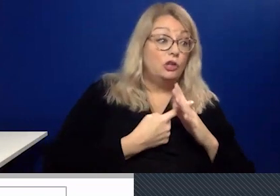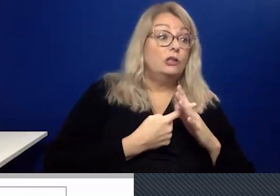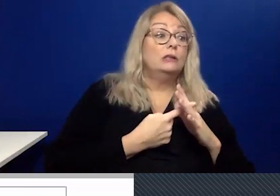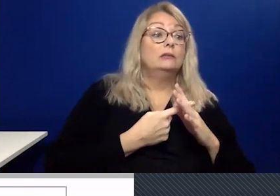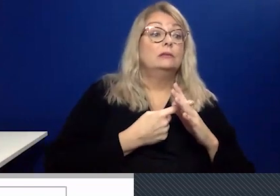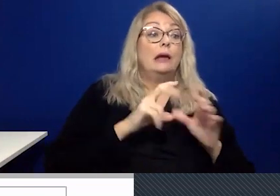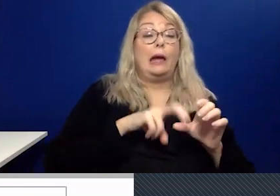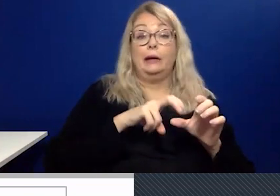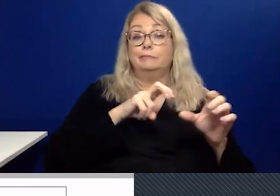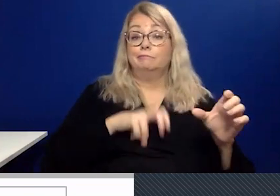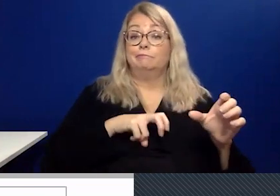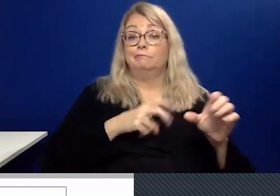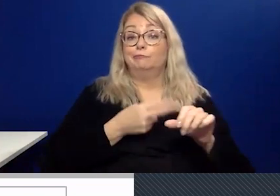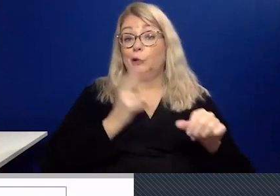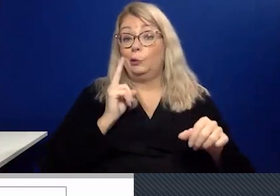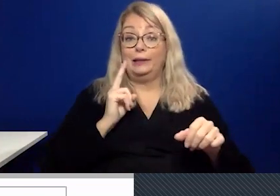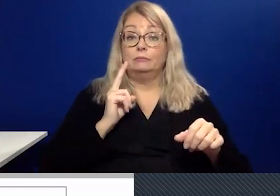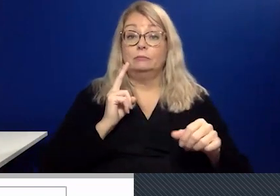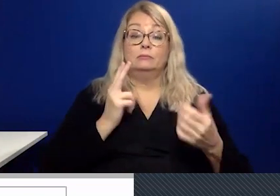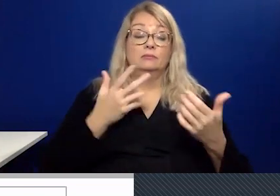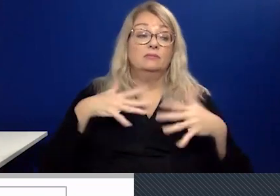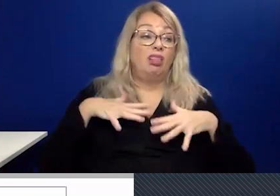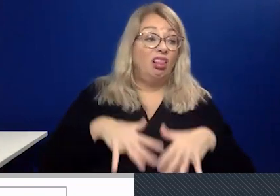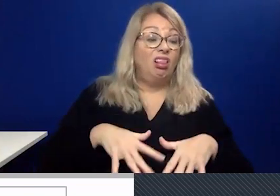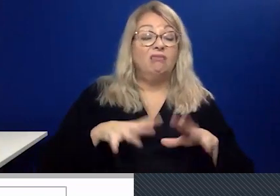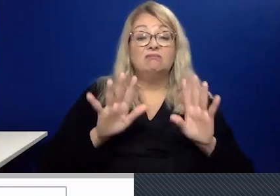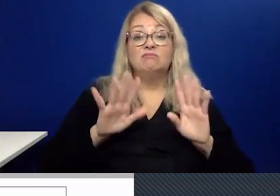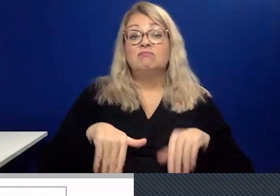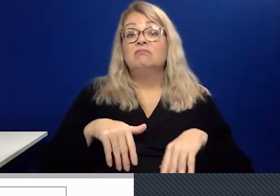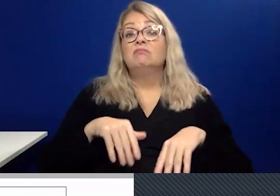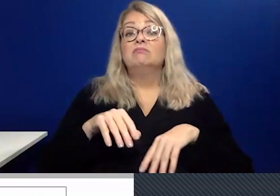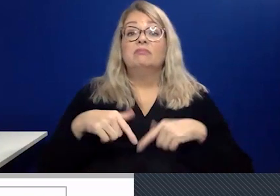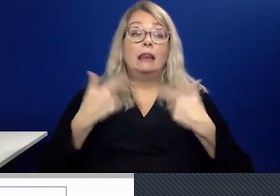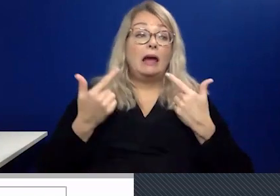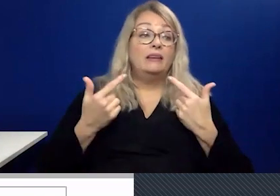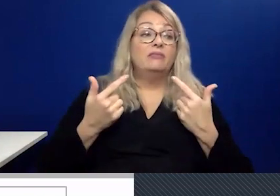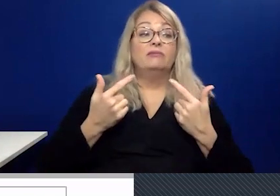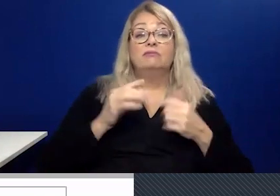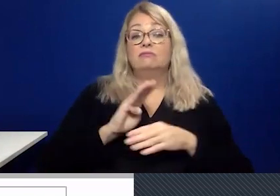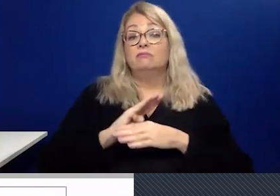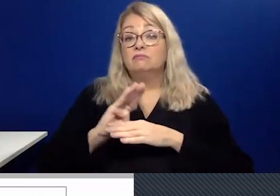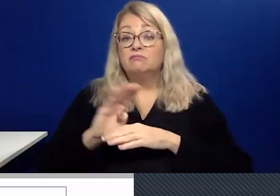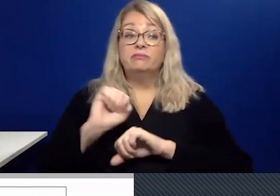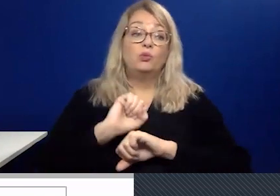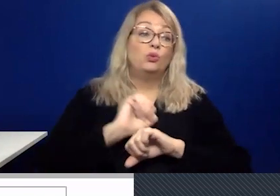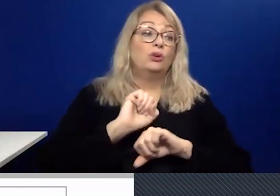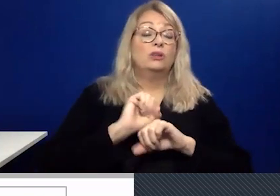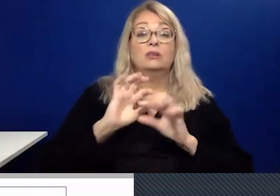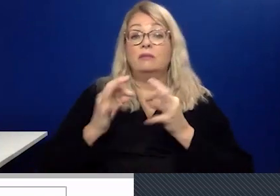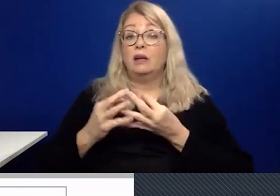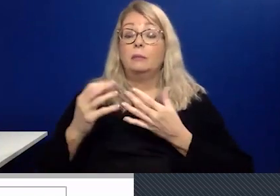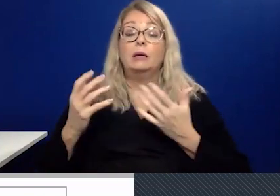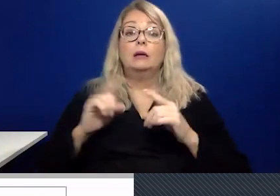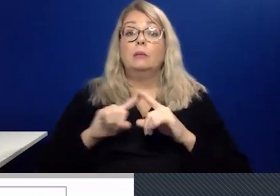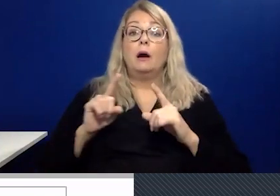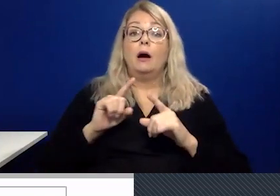point. Maybe it was they got discouraged, maybe life got busy, work took over, family obligations took over, but they came back. So